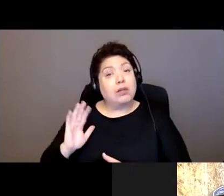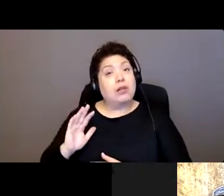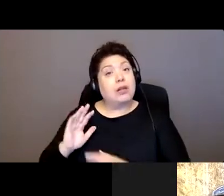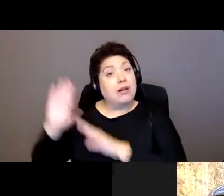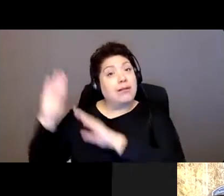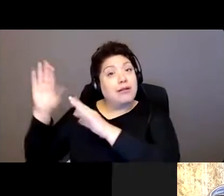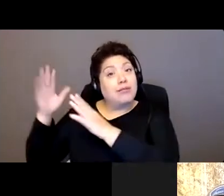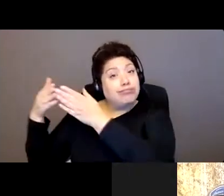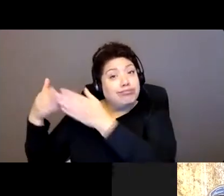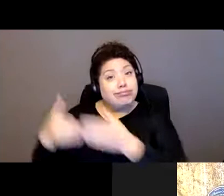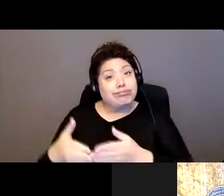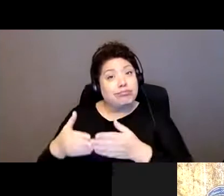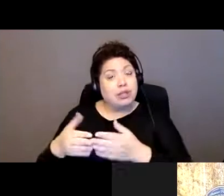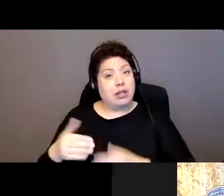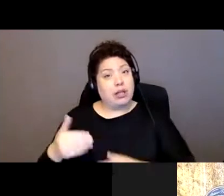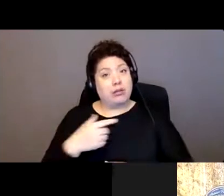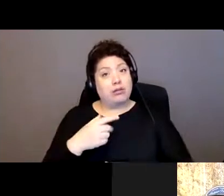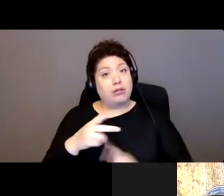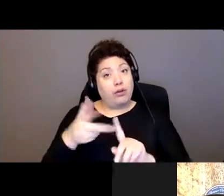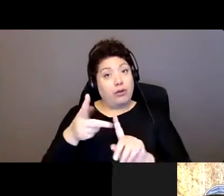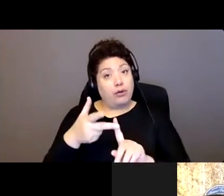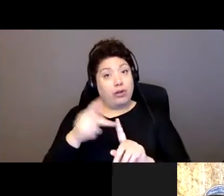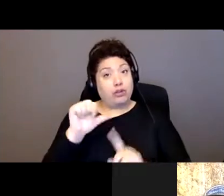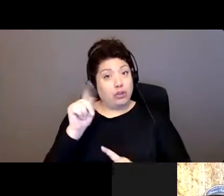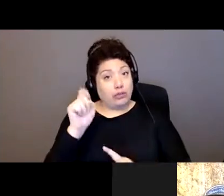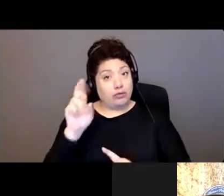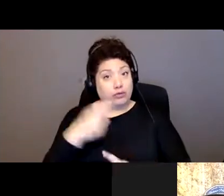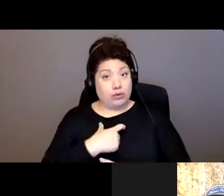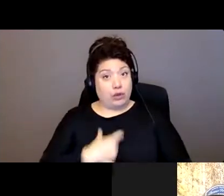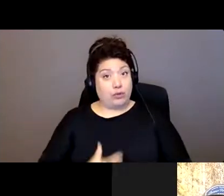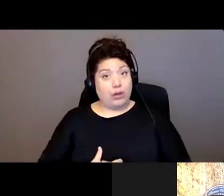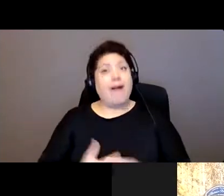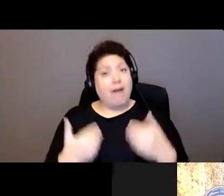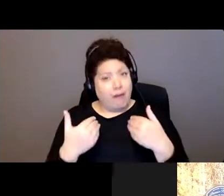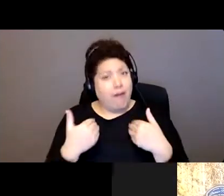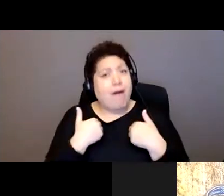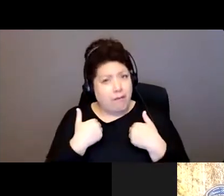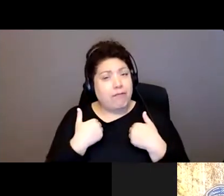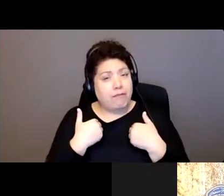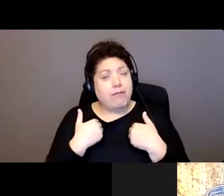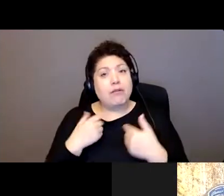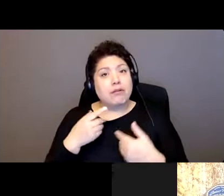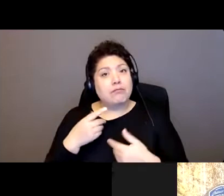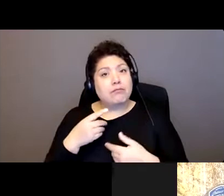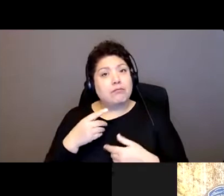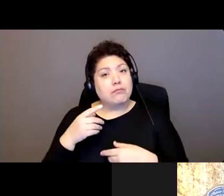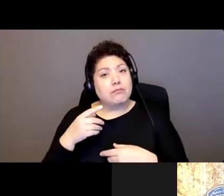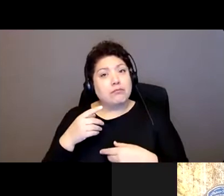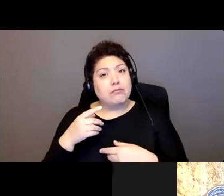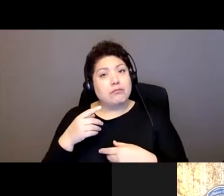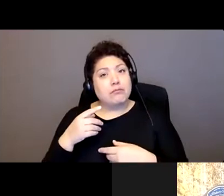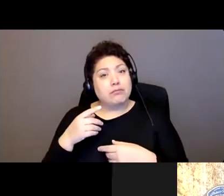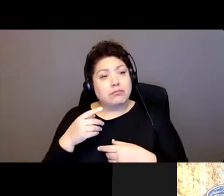pre-contact. It was the third gender was always there. There was something that was never questioned. There's lots of